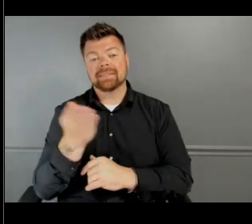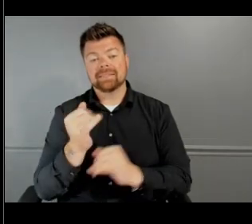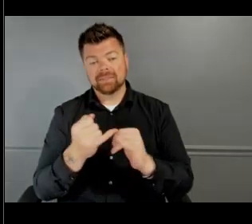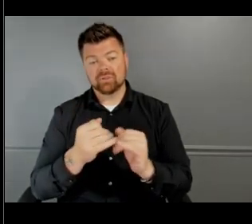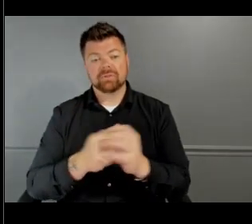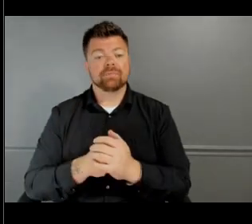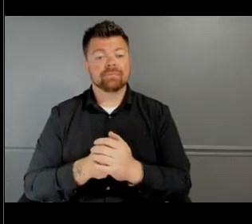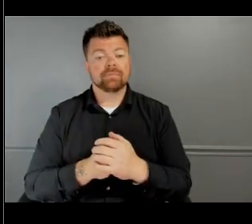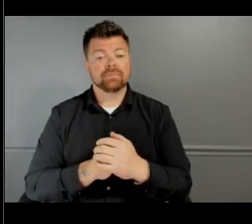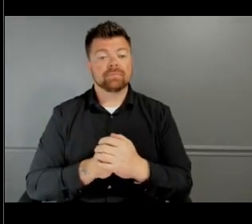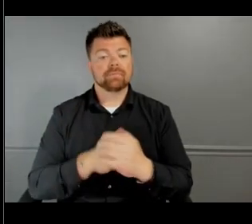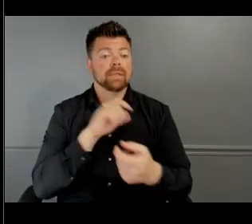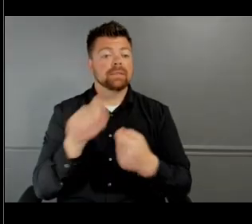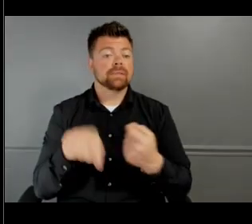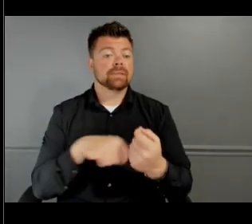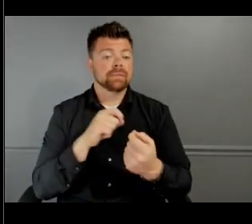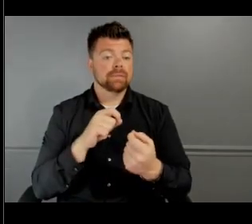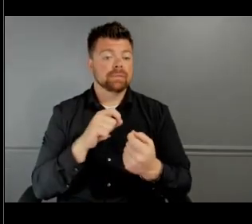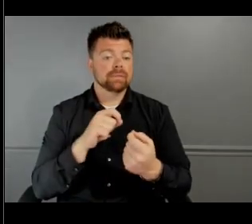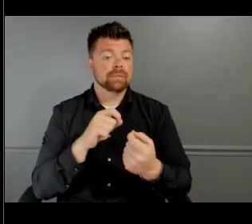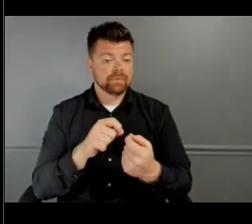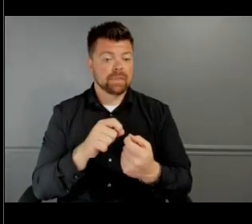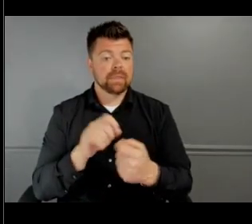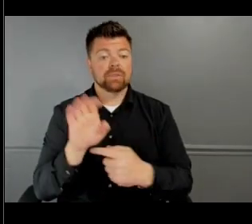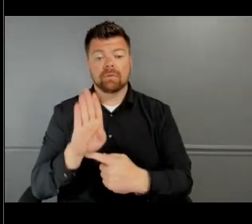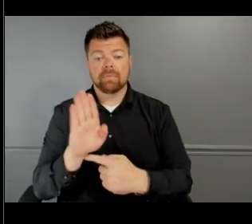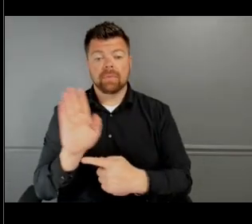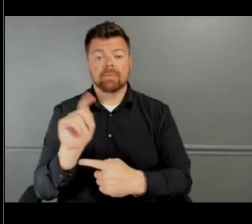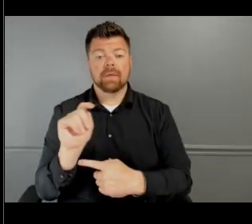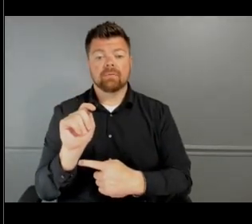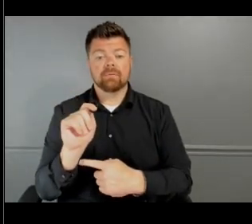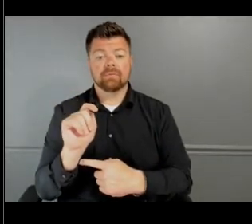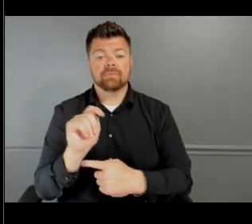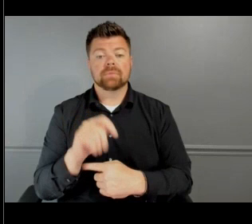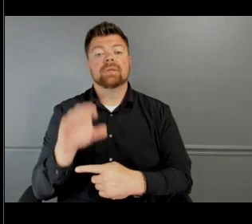inches. For